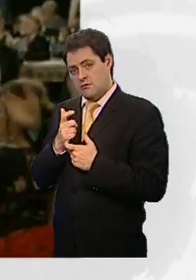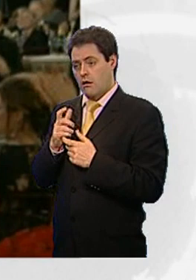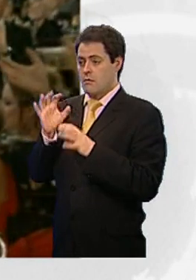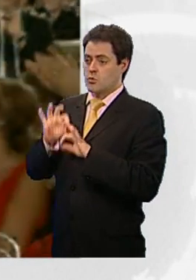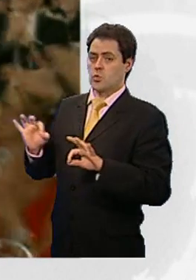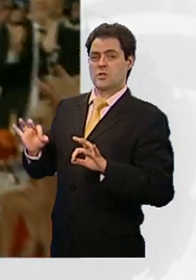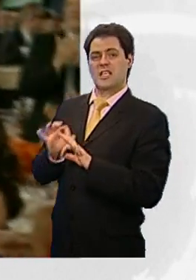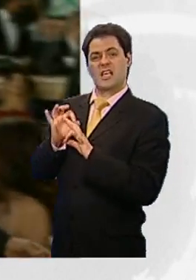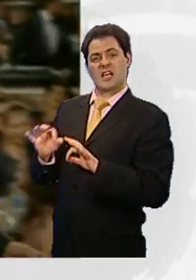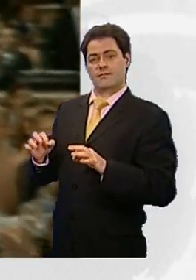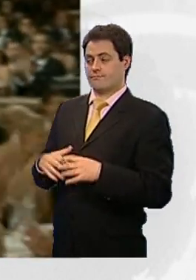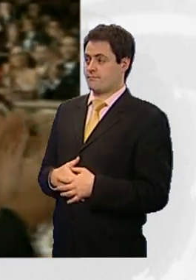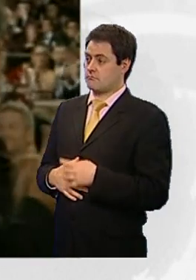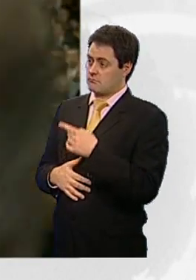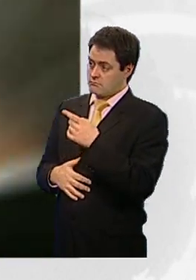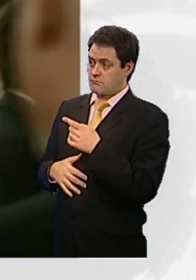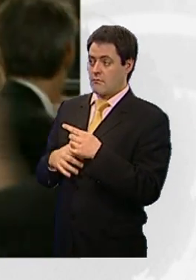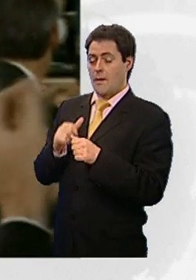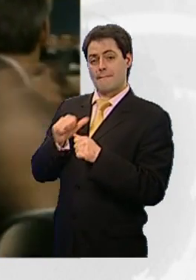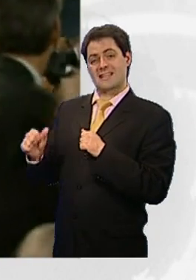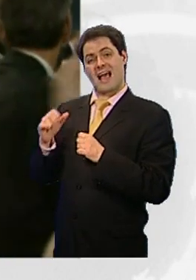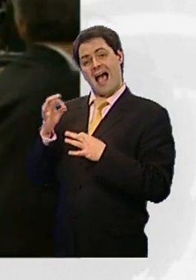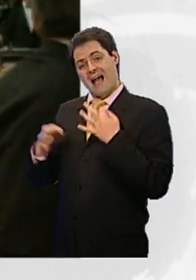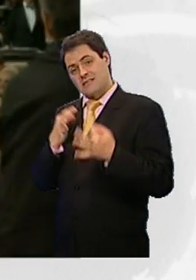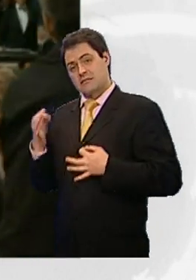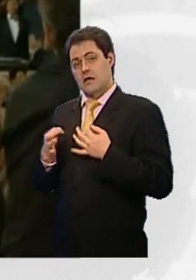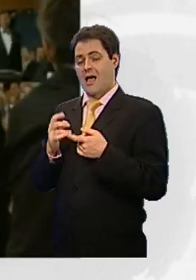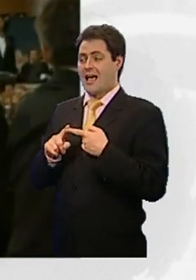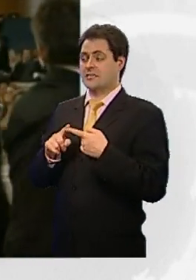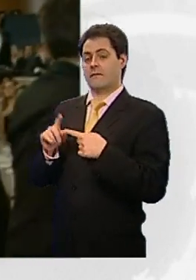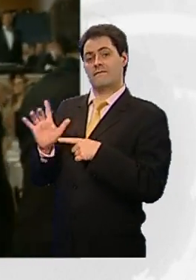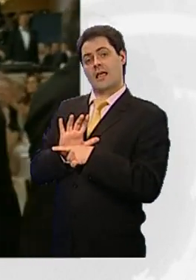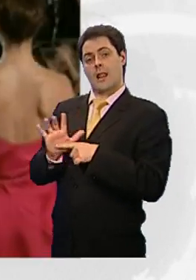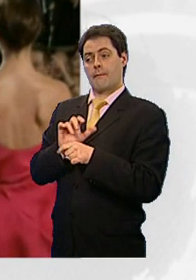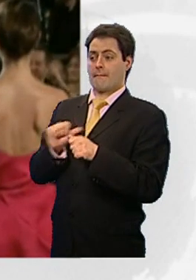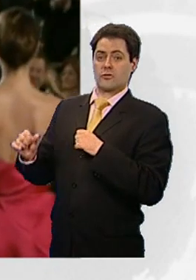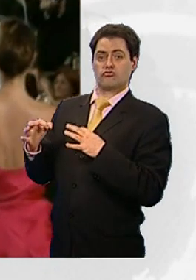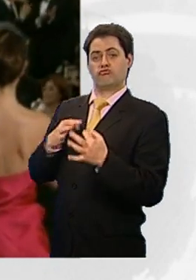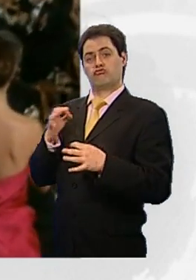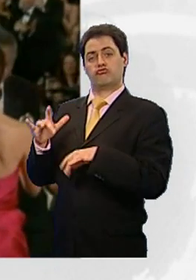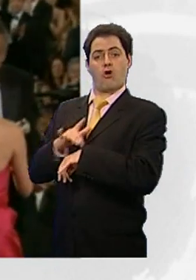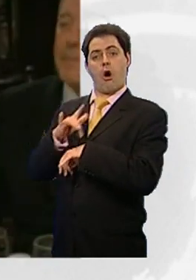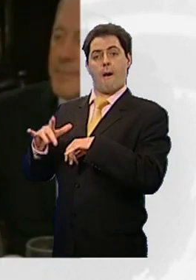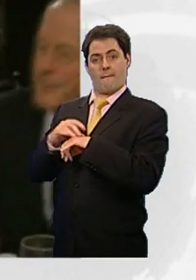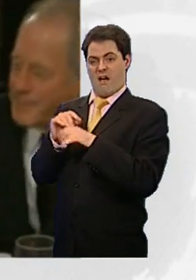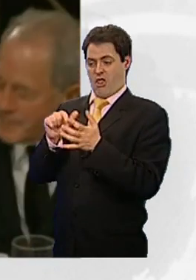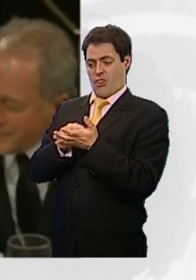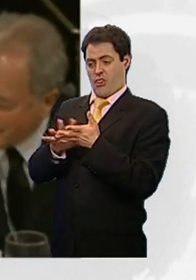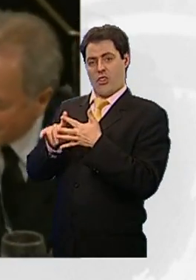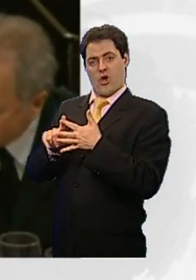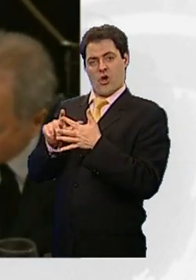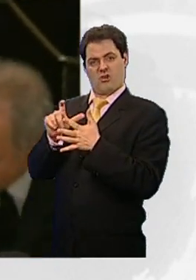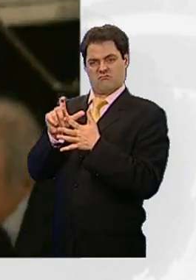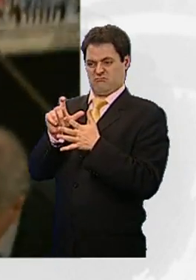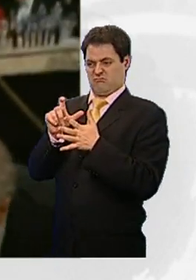Descendants was hot on its heels, with George Clooney picking up Best Actor and the film Best Drama. The Globes often nod to the